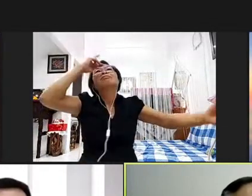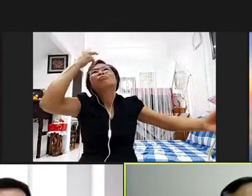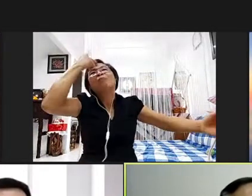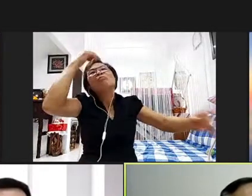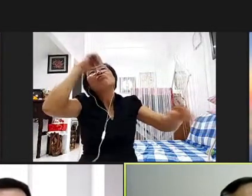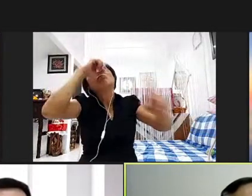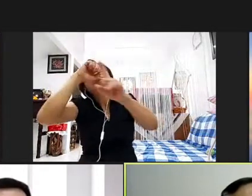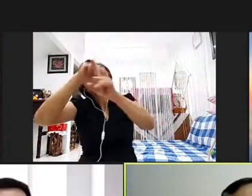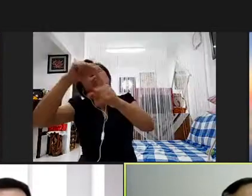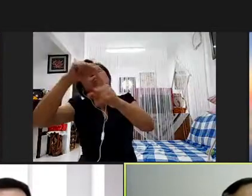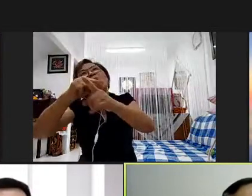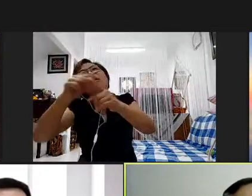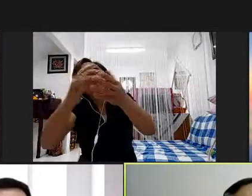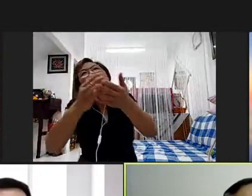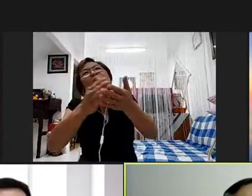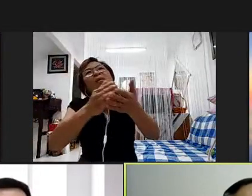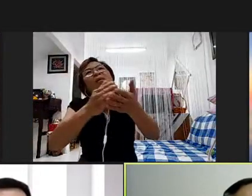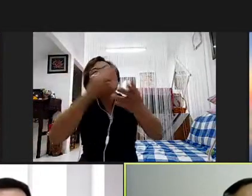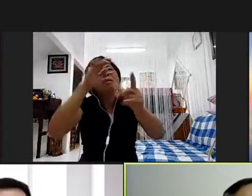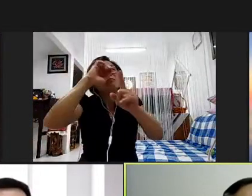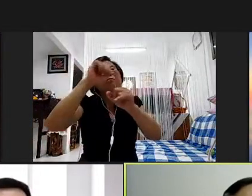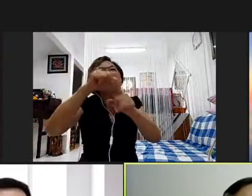that. So it is